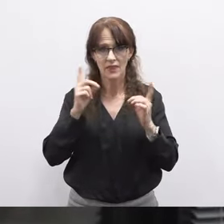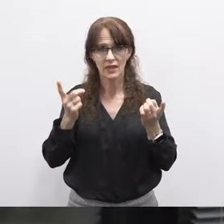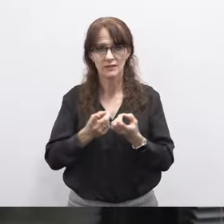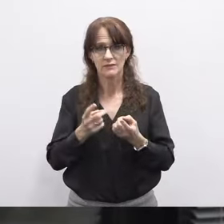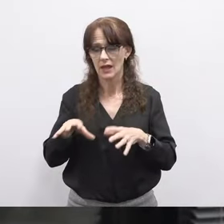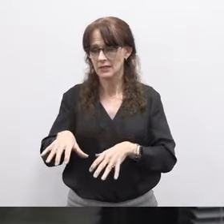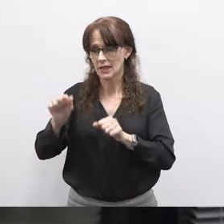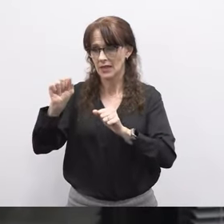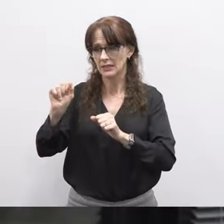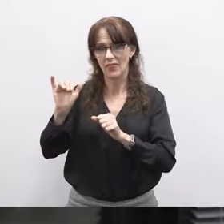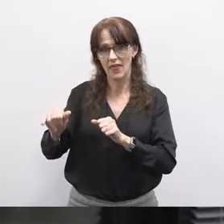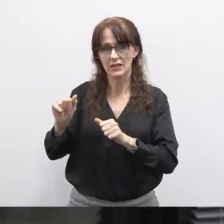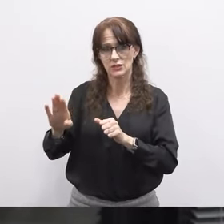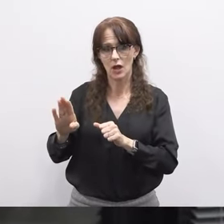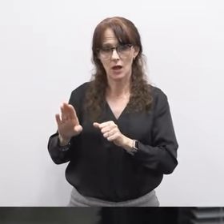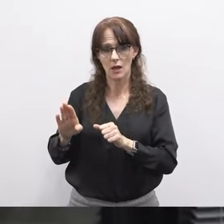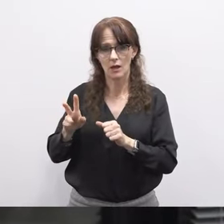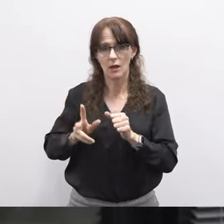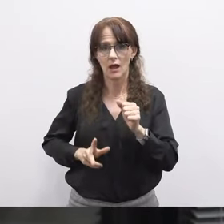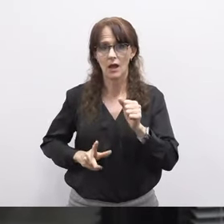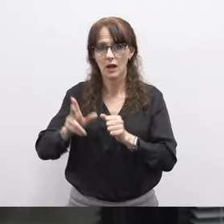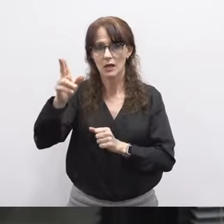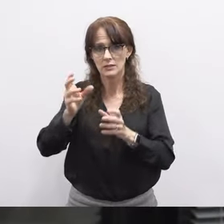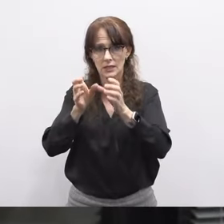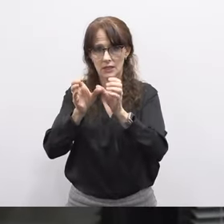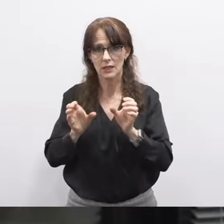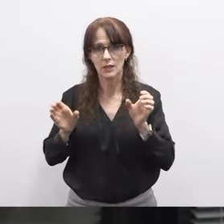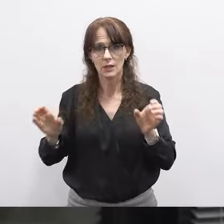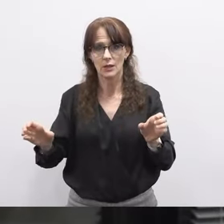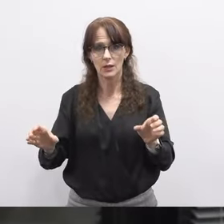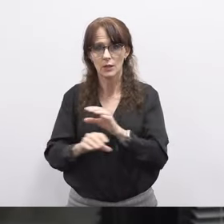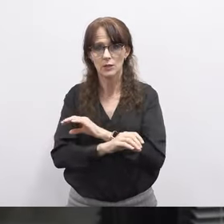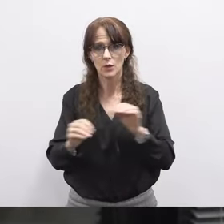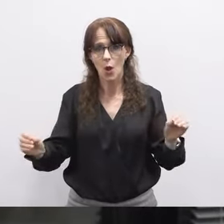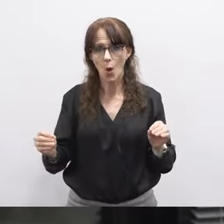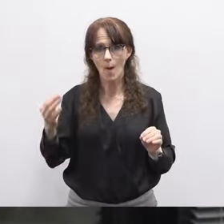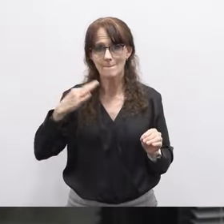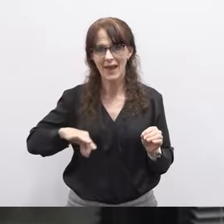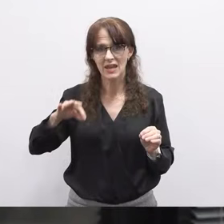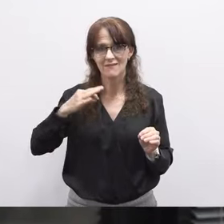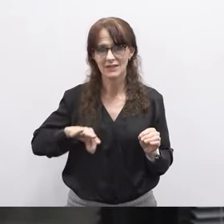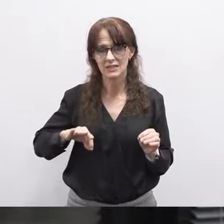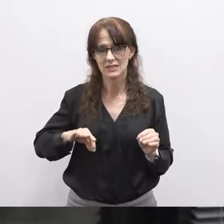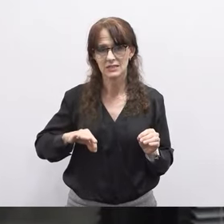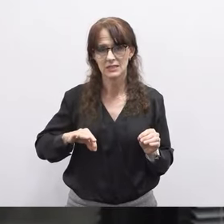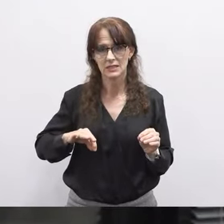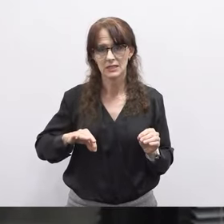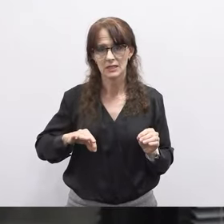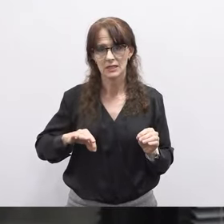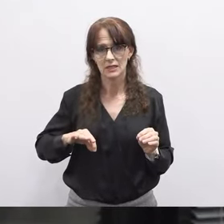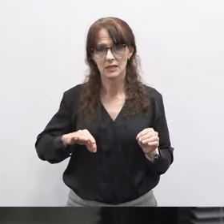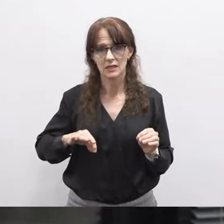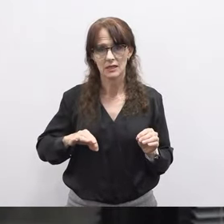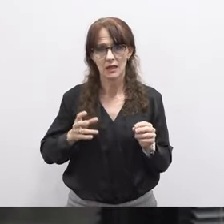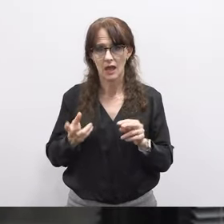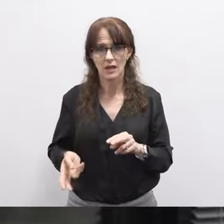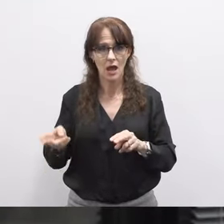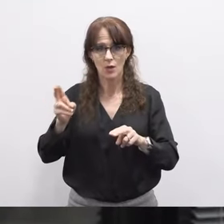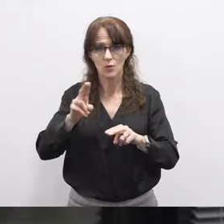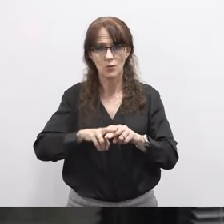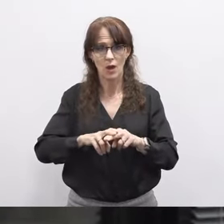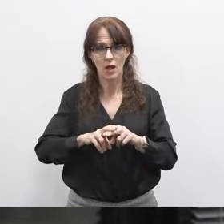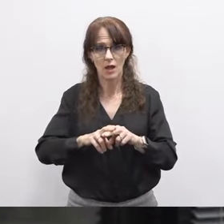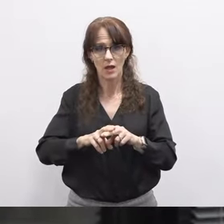that job, cuts it into two jobs with no benefits, and has not raised